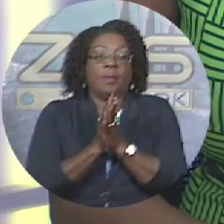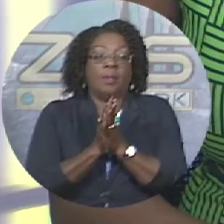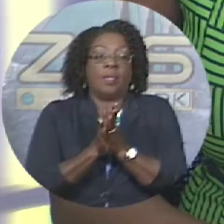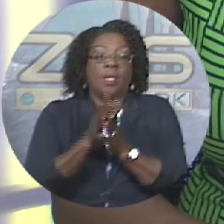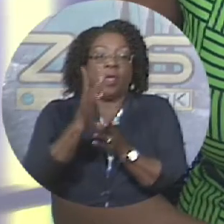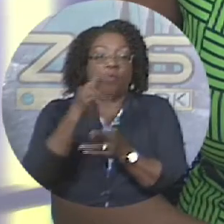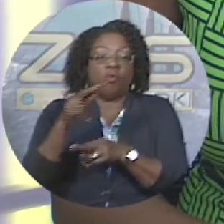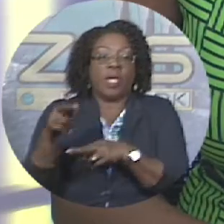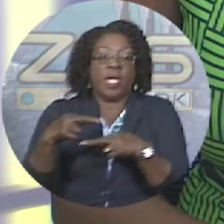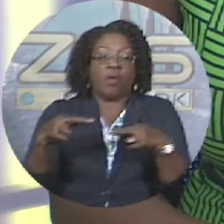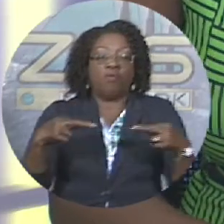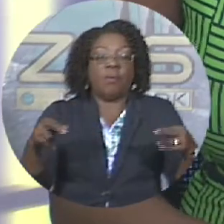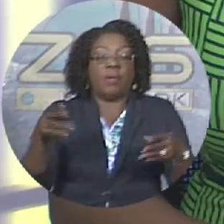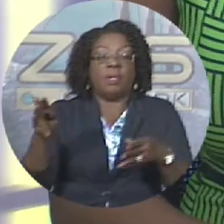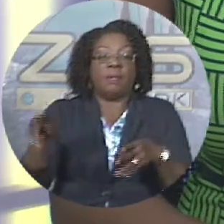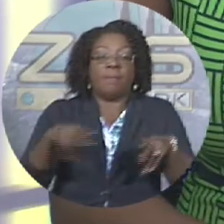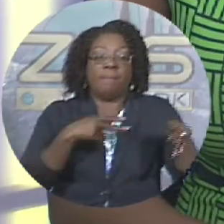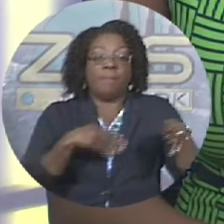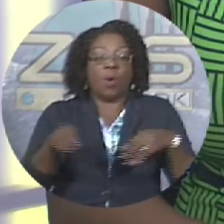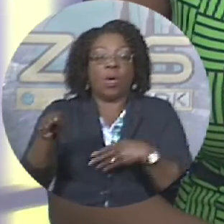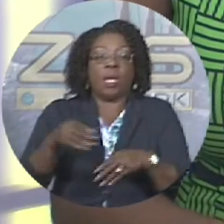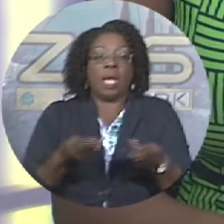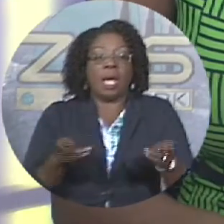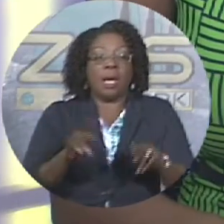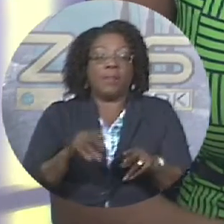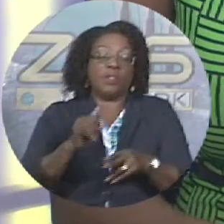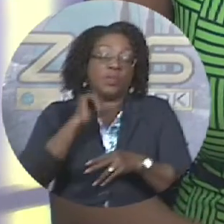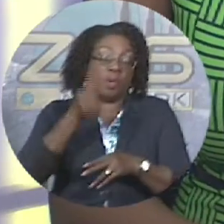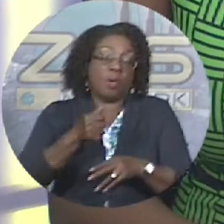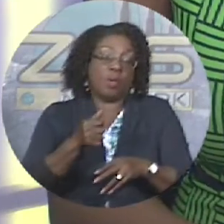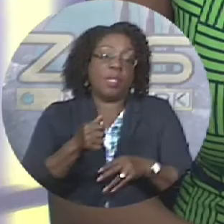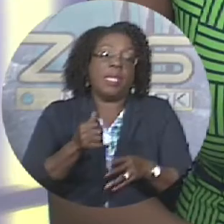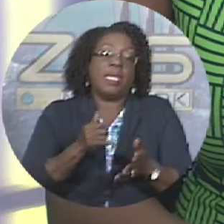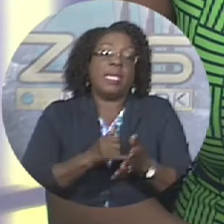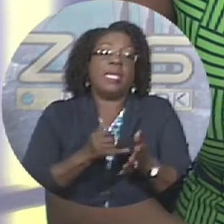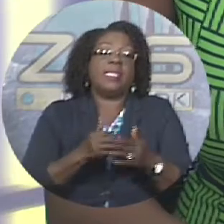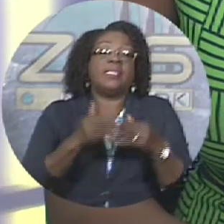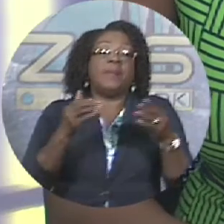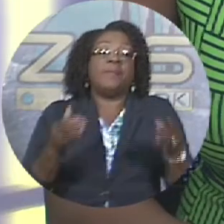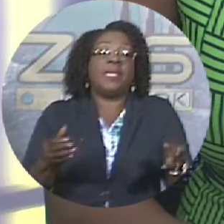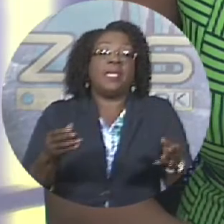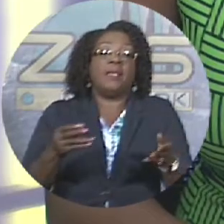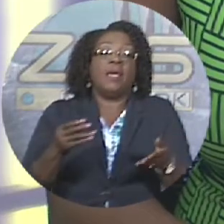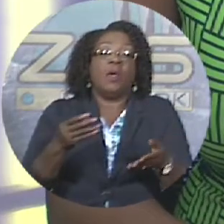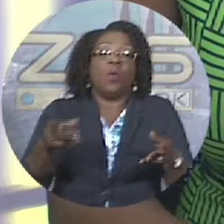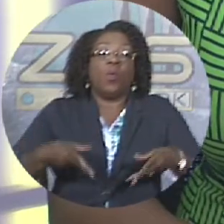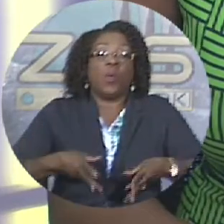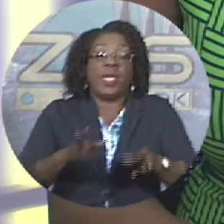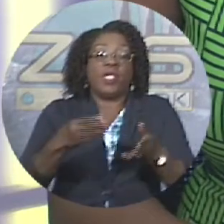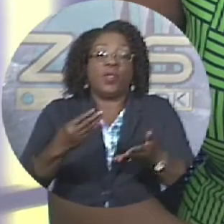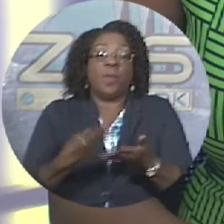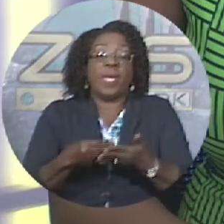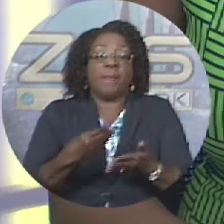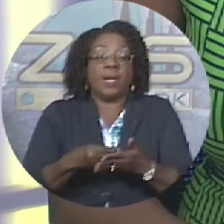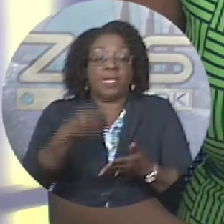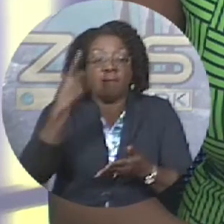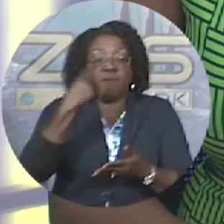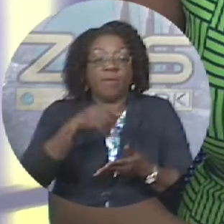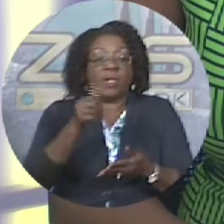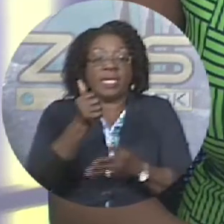Red Ribbon Ball takes place tomorrow. It's the major fundraiser on the calendar of the AIDS Foundation of the Bahamas. They're looking to